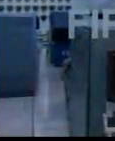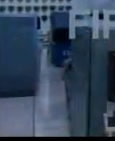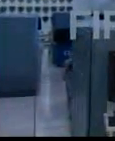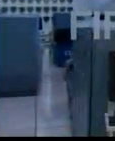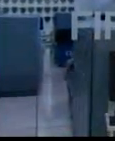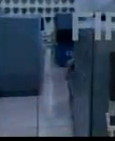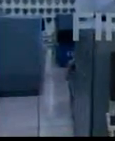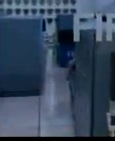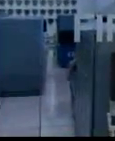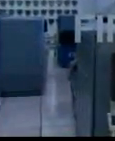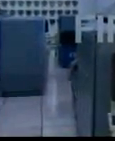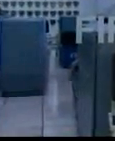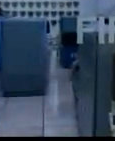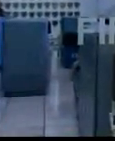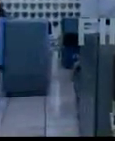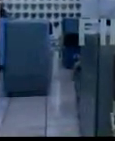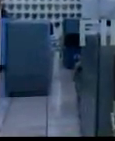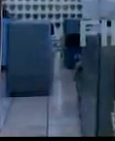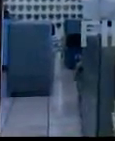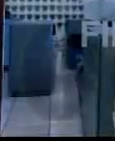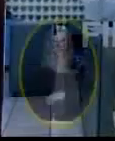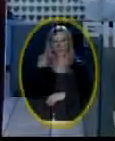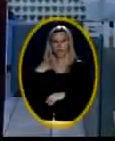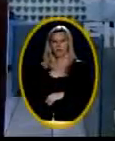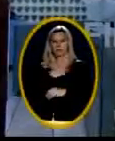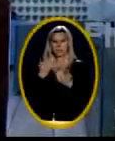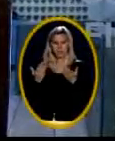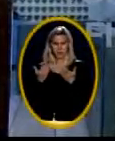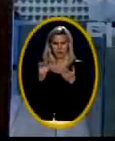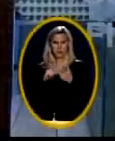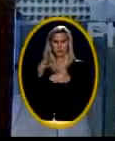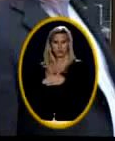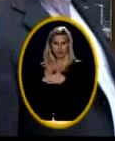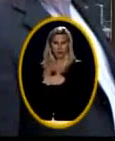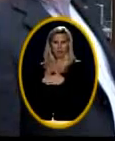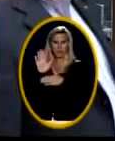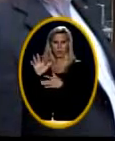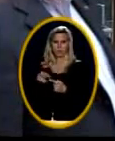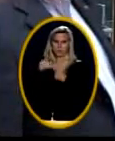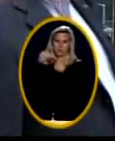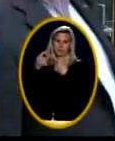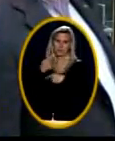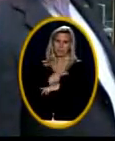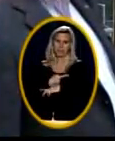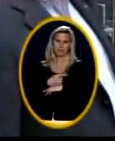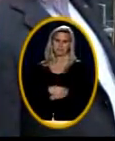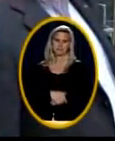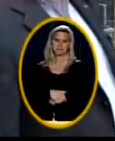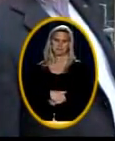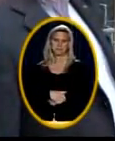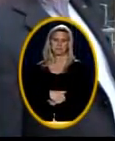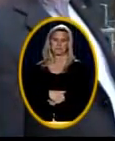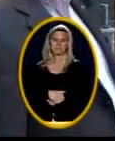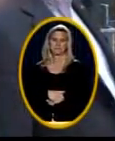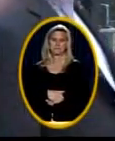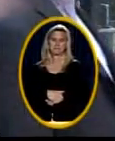and John, congratulations. It's a privilege for us at the Kennedy Space Center to share in your special day. Good luck.